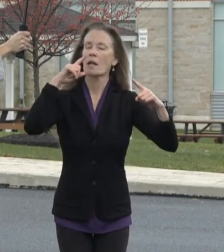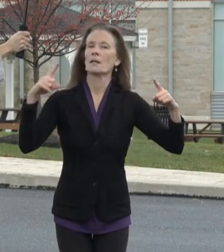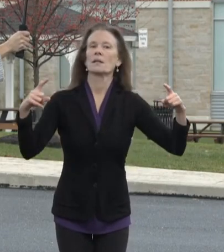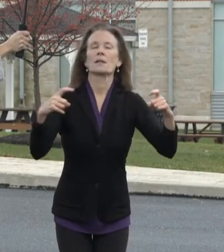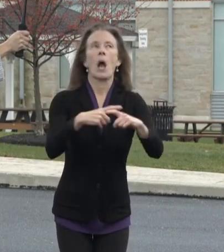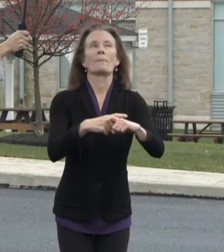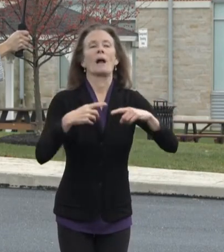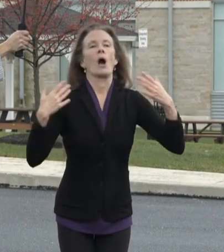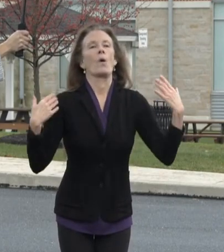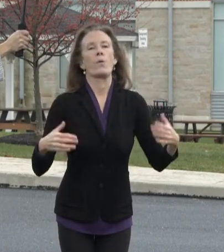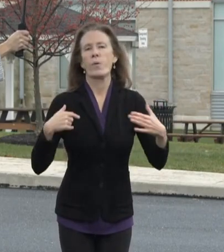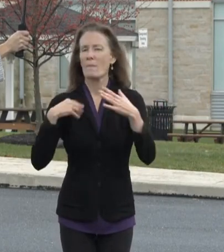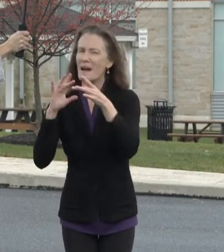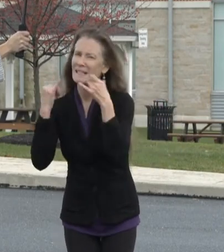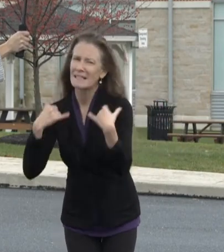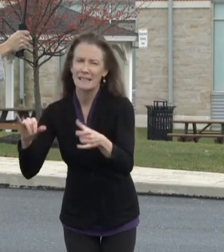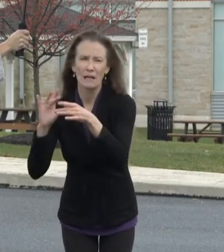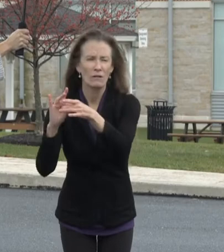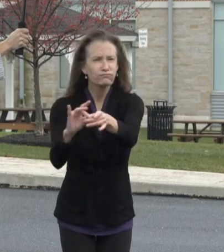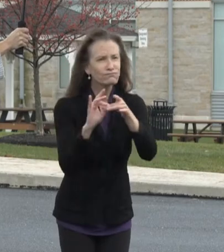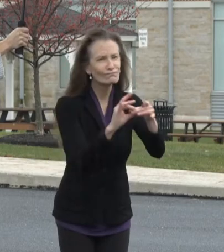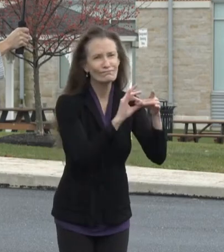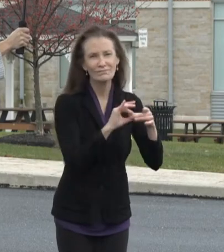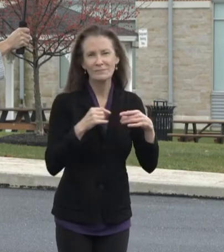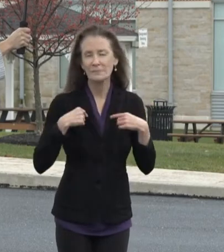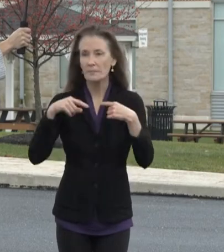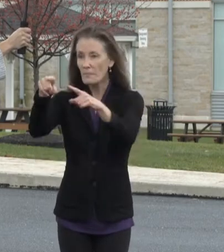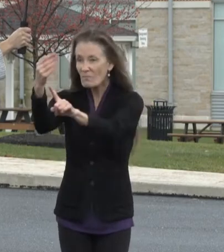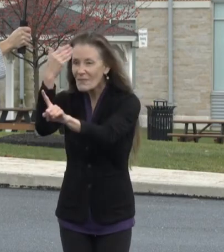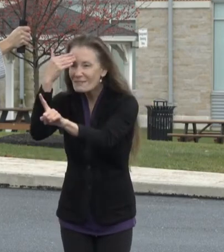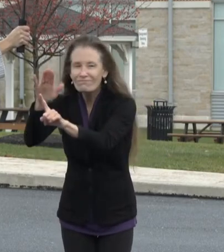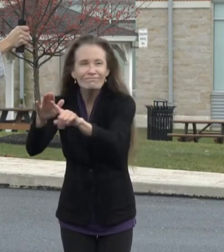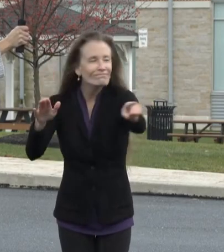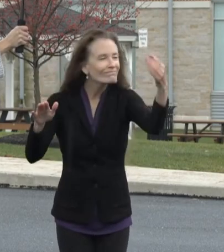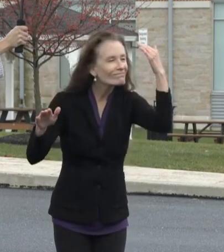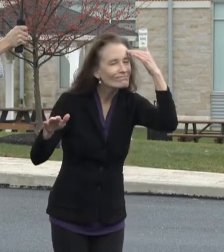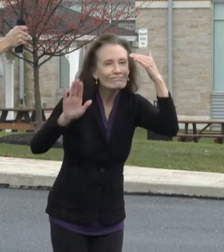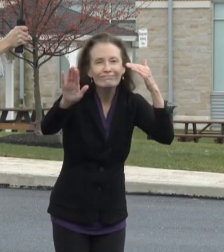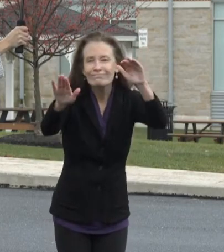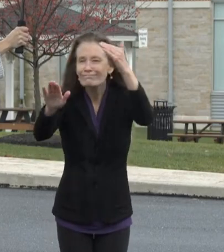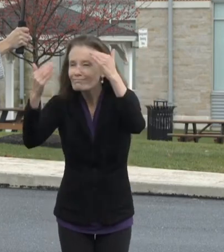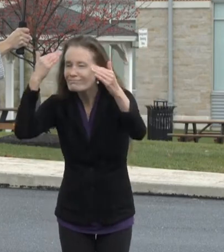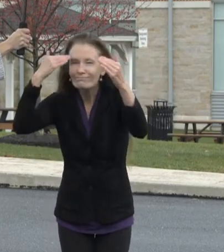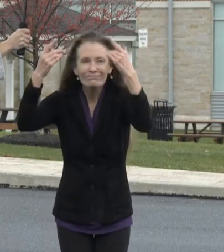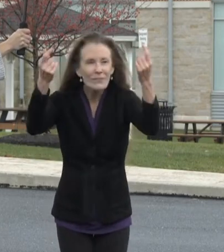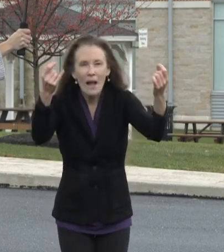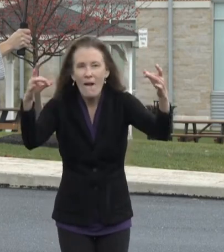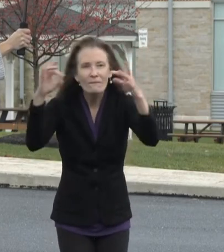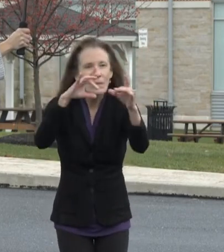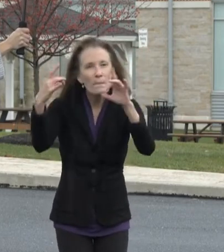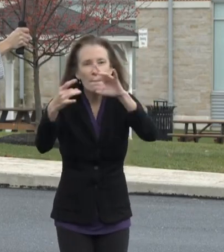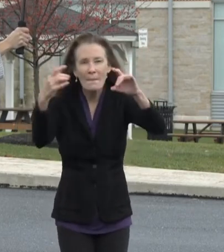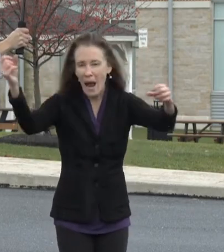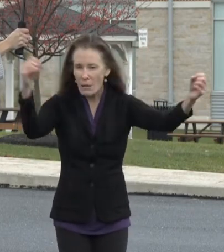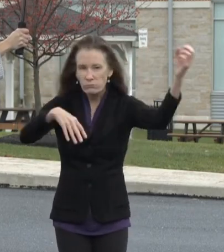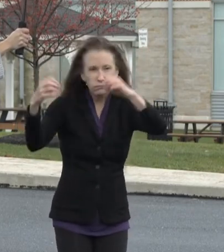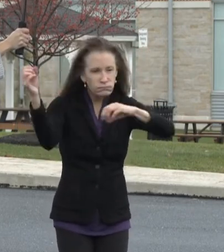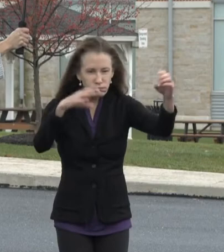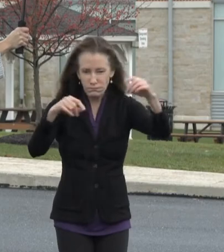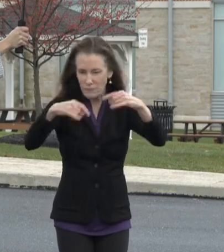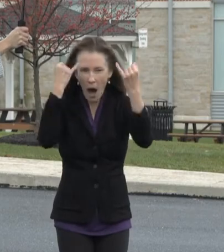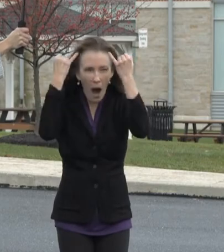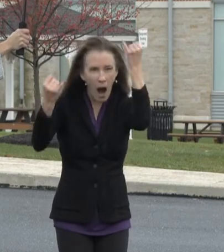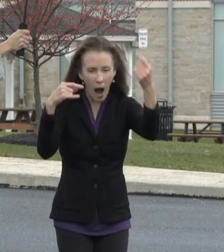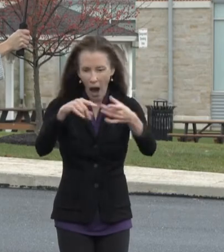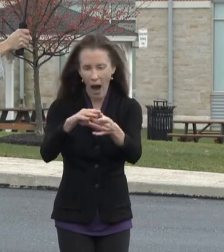us to bring the expertise of various groups together to solve what can be complex problems that arise during any response. The